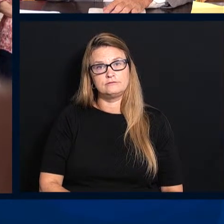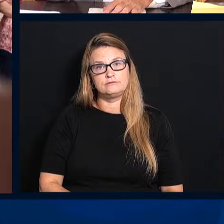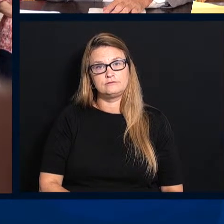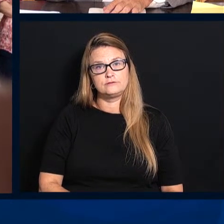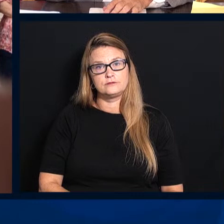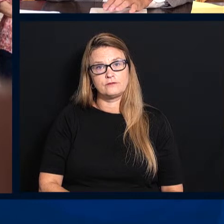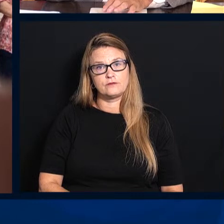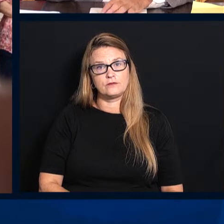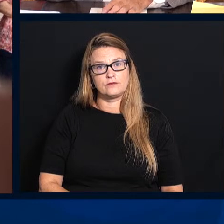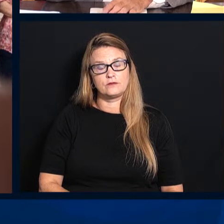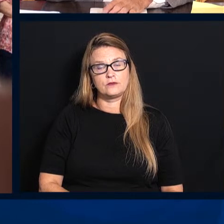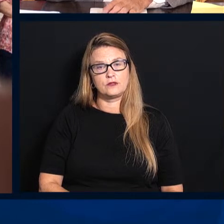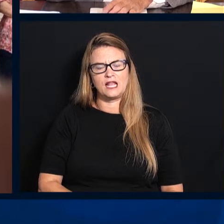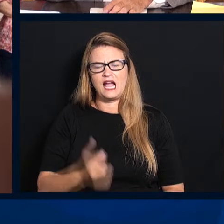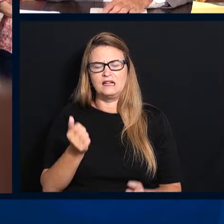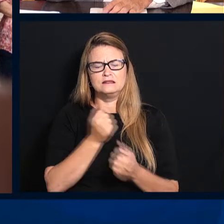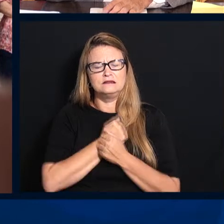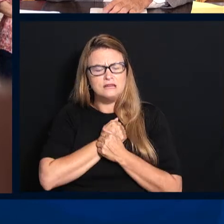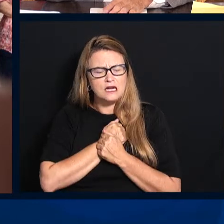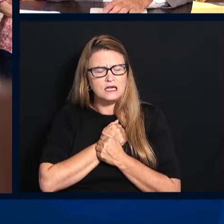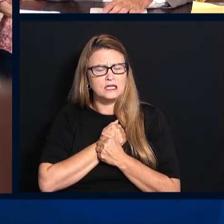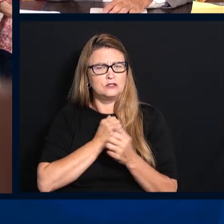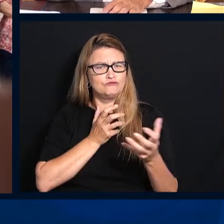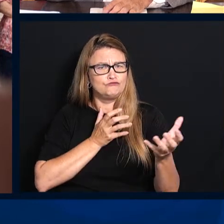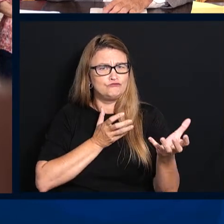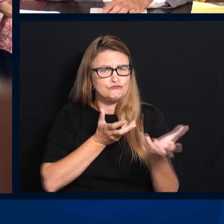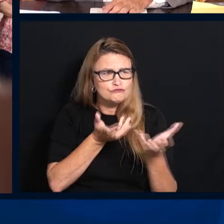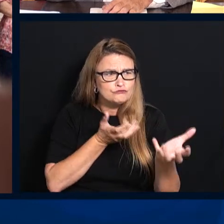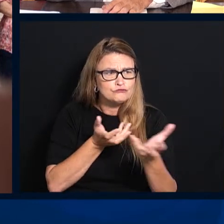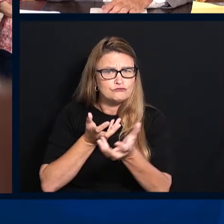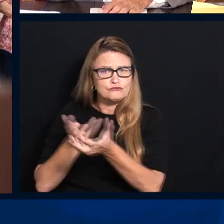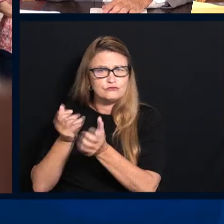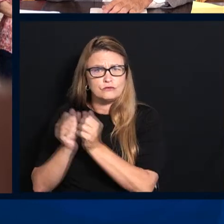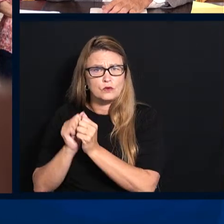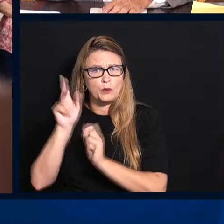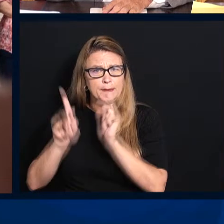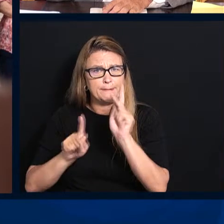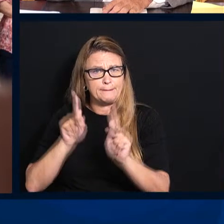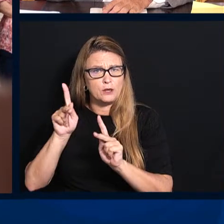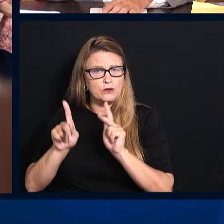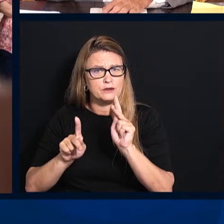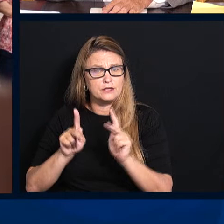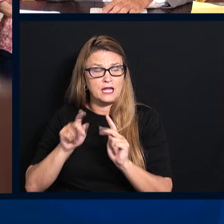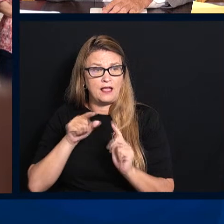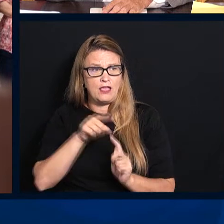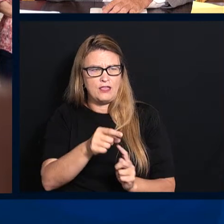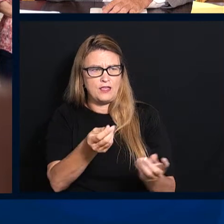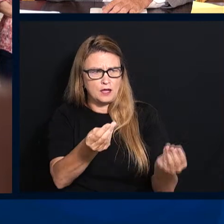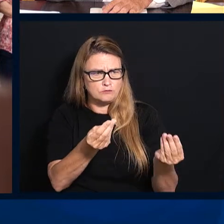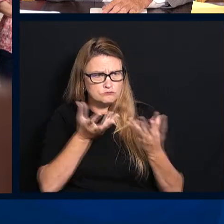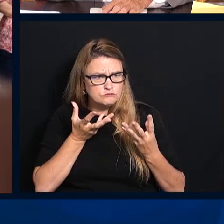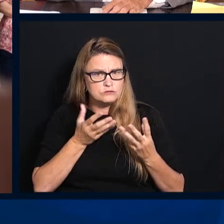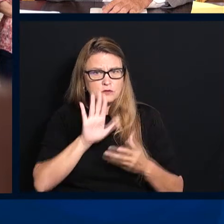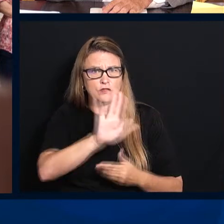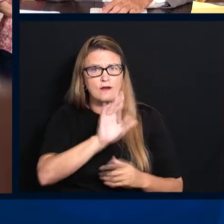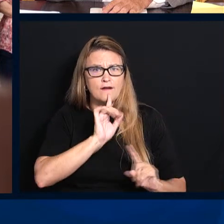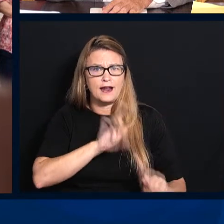I love being with the people, because I think the people tell us the answers to everything.